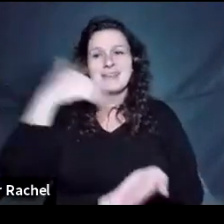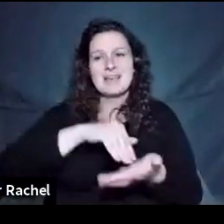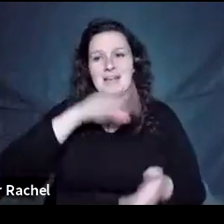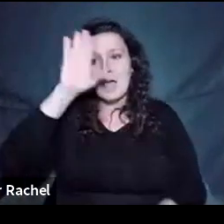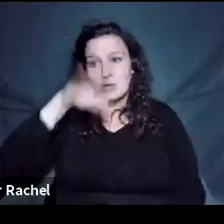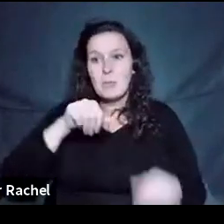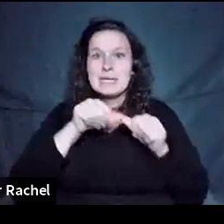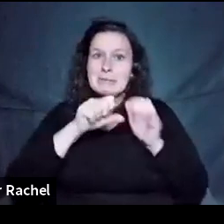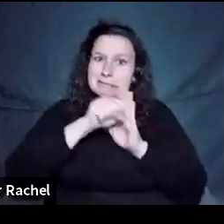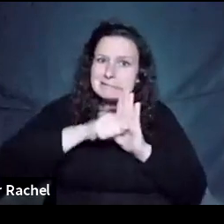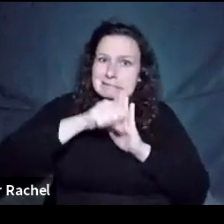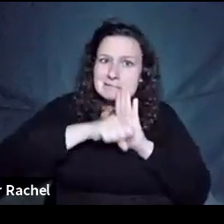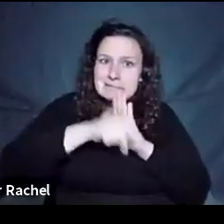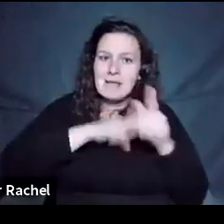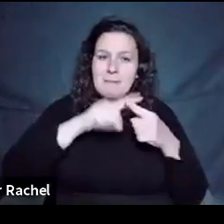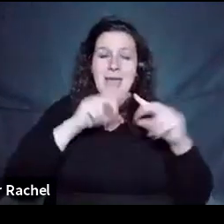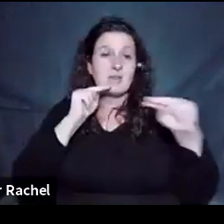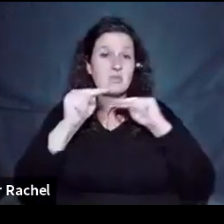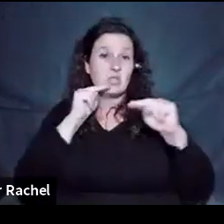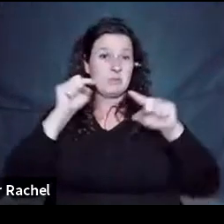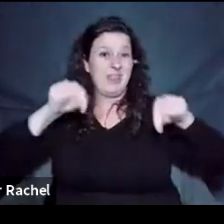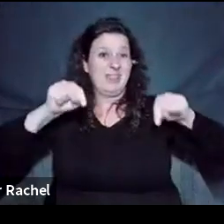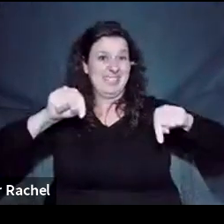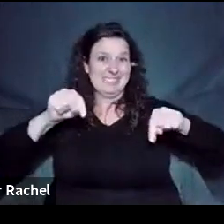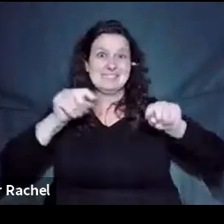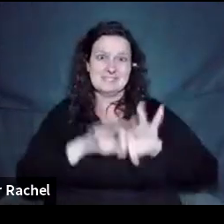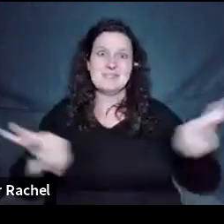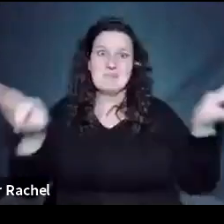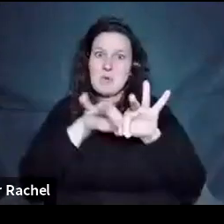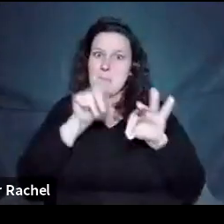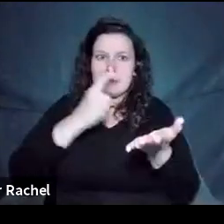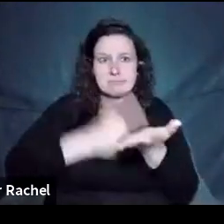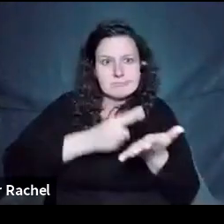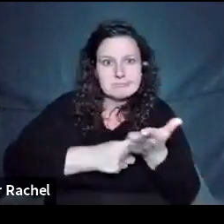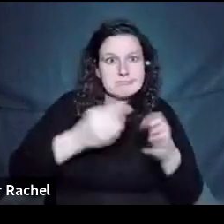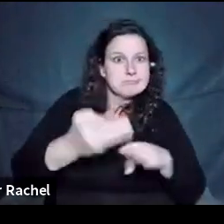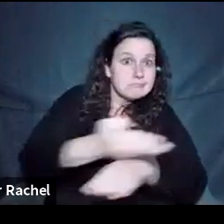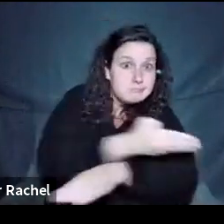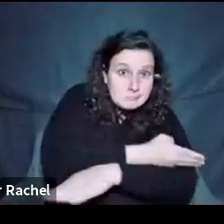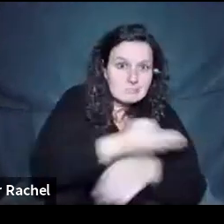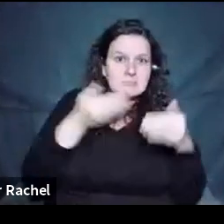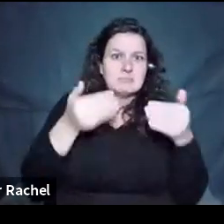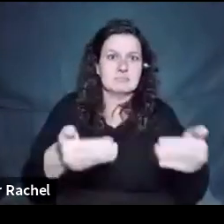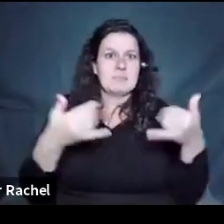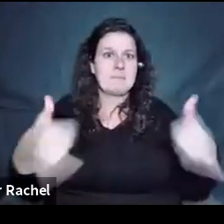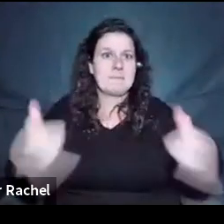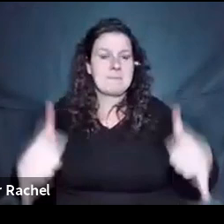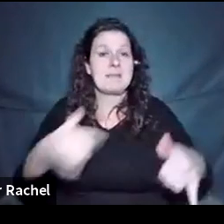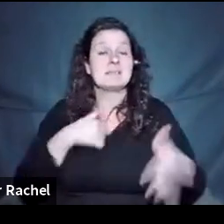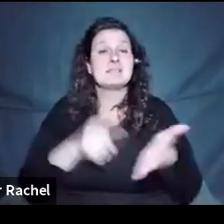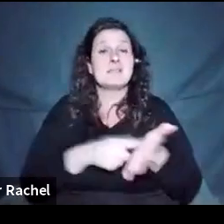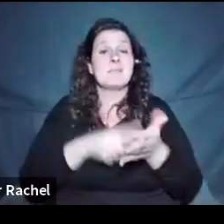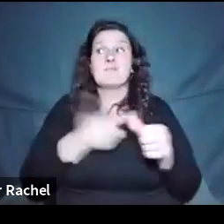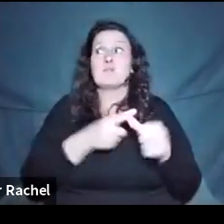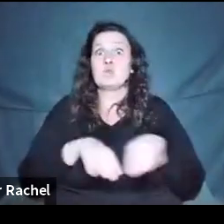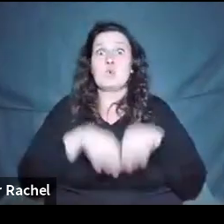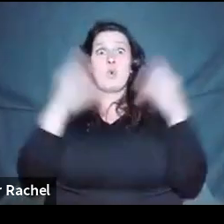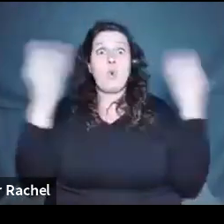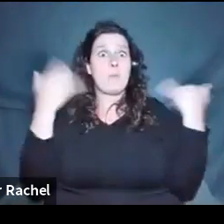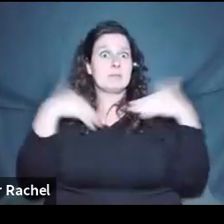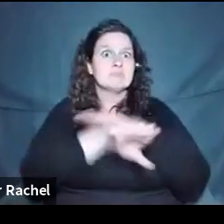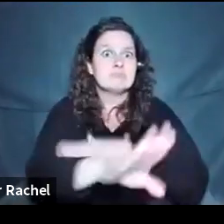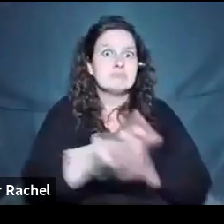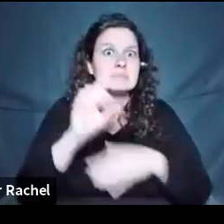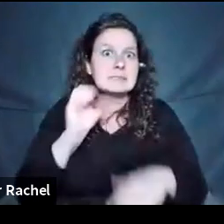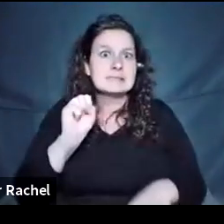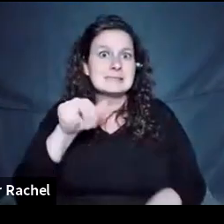harping on this negotiation thing, but this is why we have to have these discussions. And sometimes when you're first starting off, you don't know what you